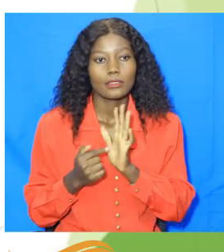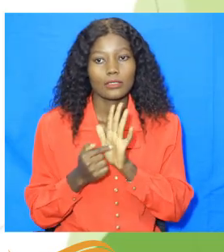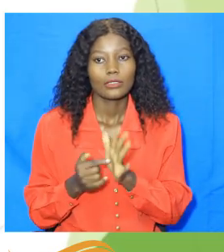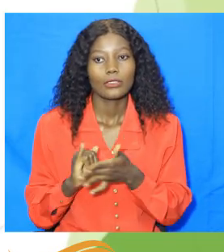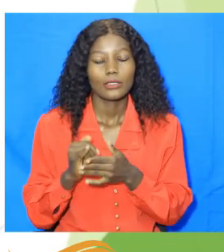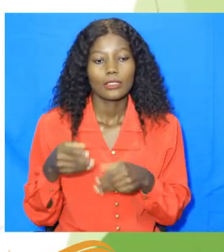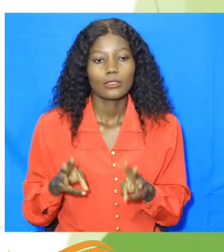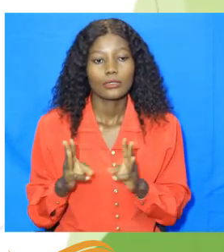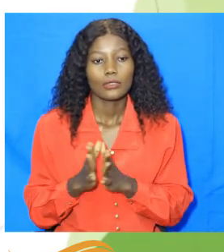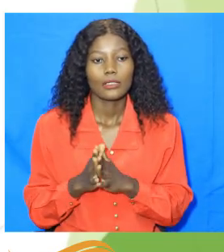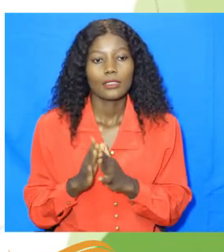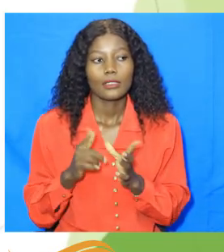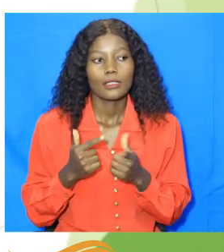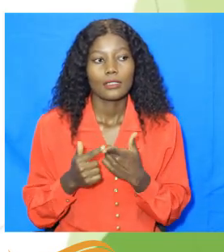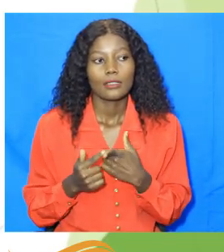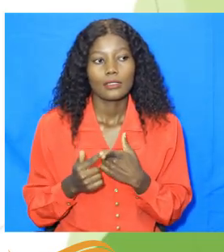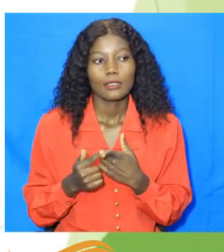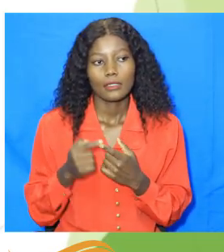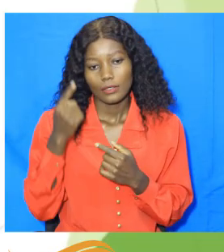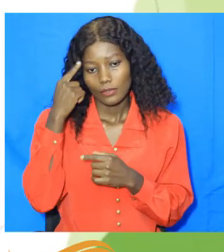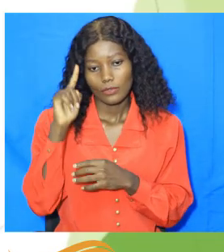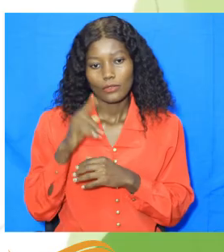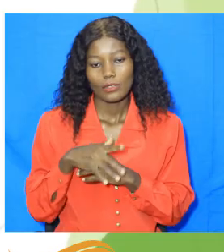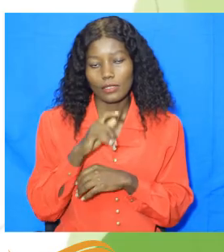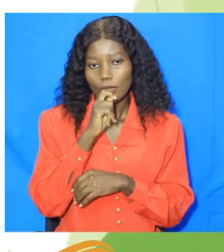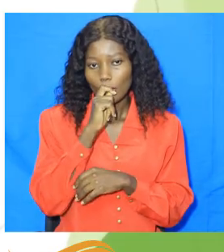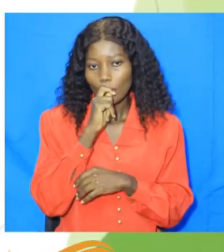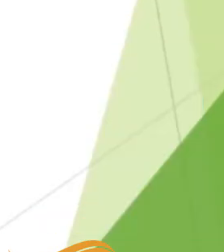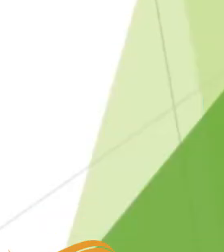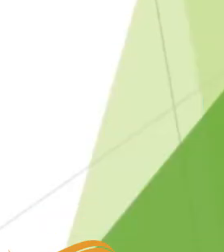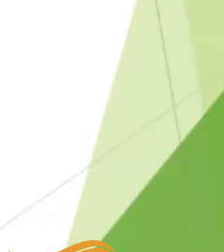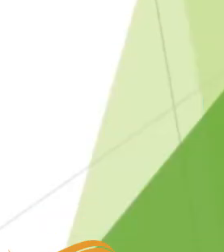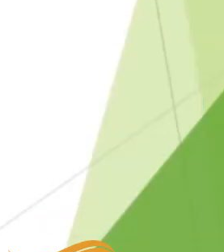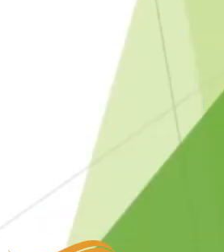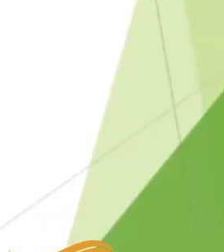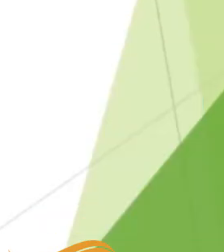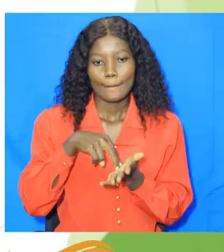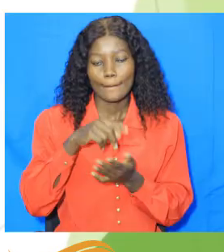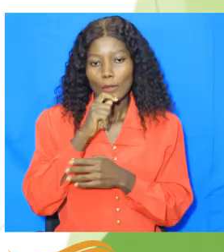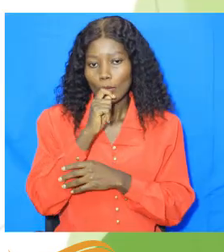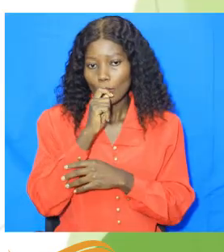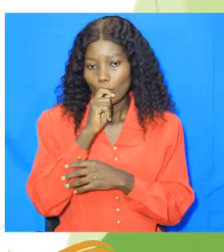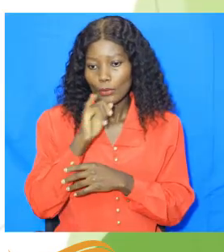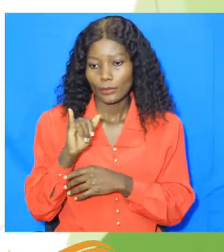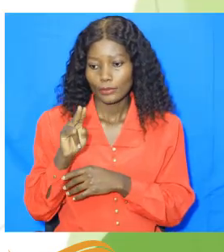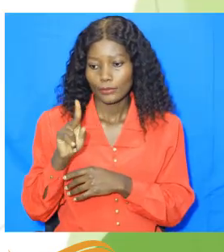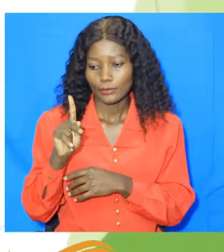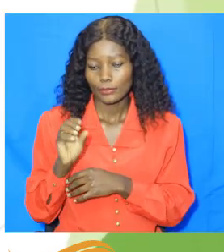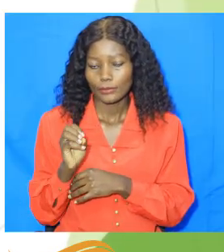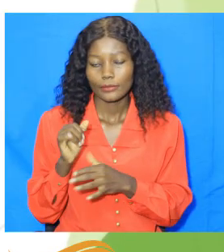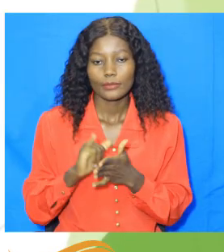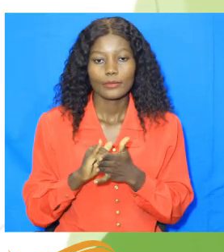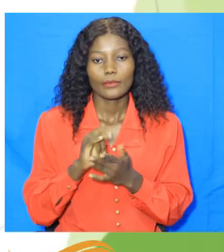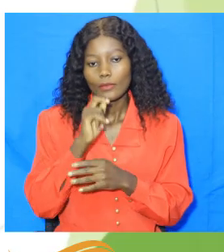And for the referee, the standing referee, Yuko, that